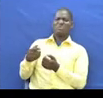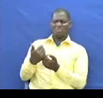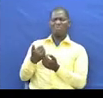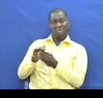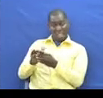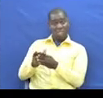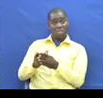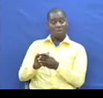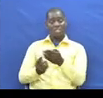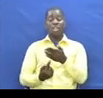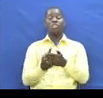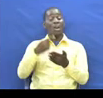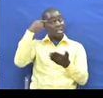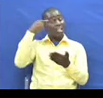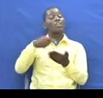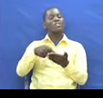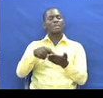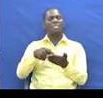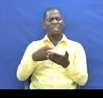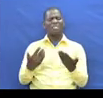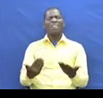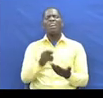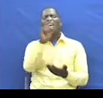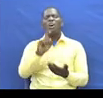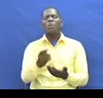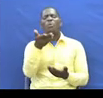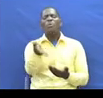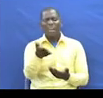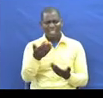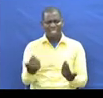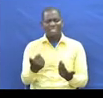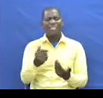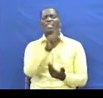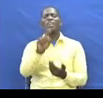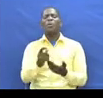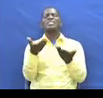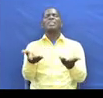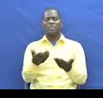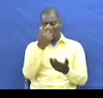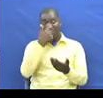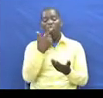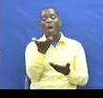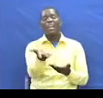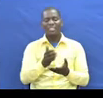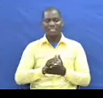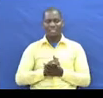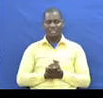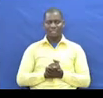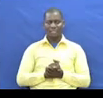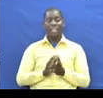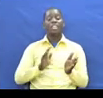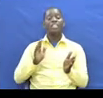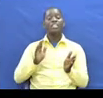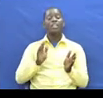she will use hers, he will use his. But the concept will remain there. What is the concept? It is this,